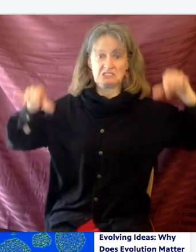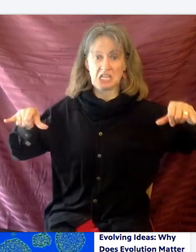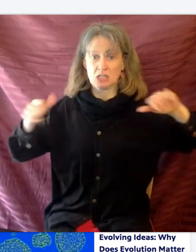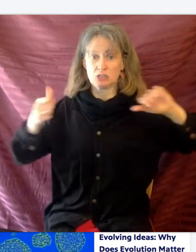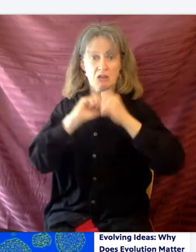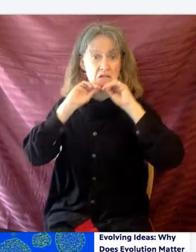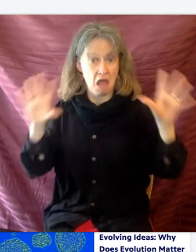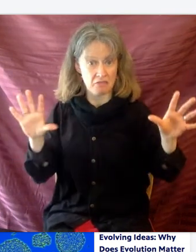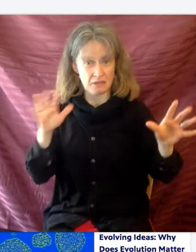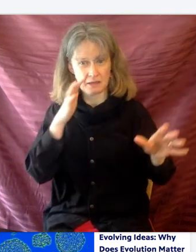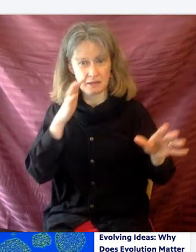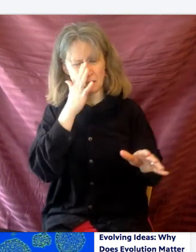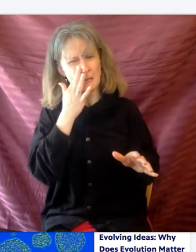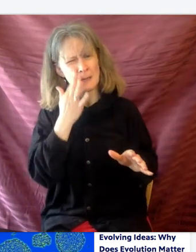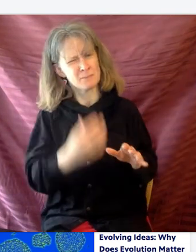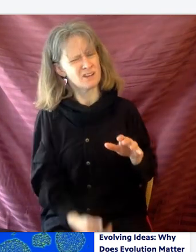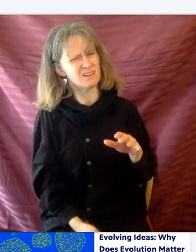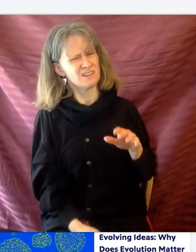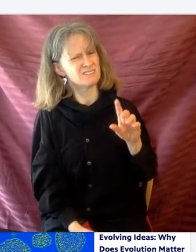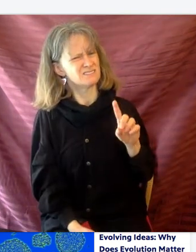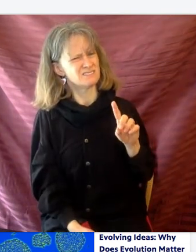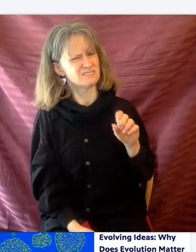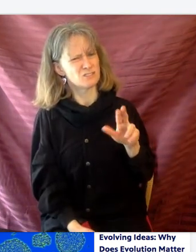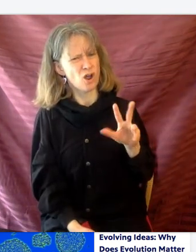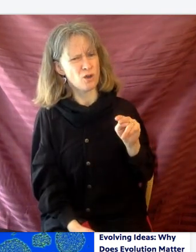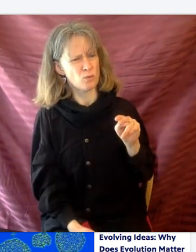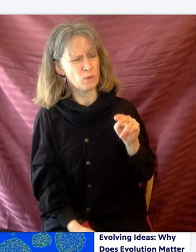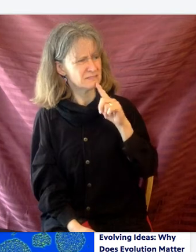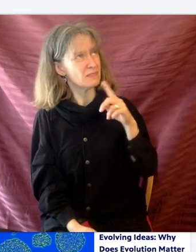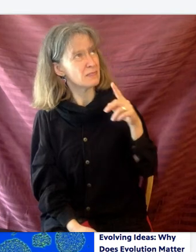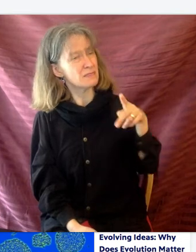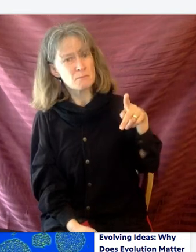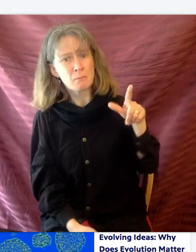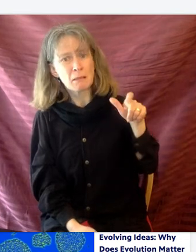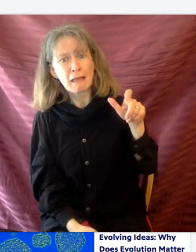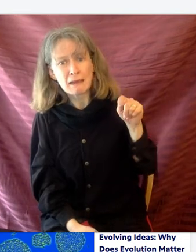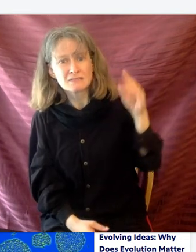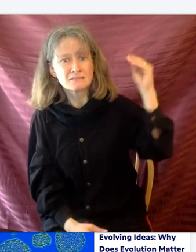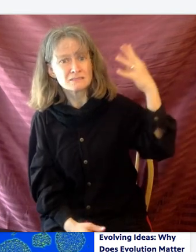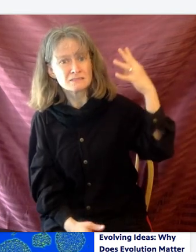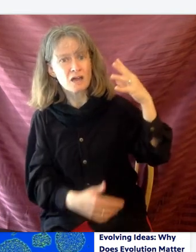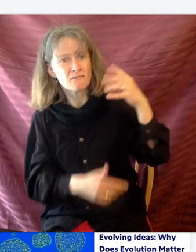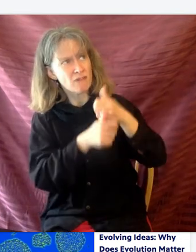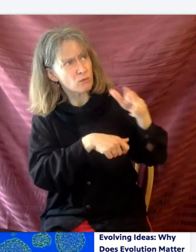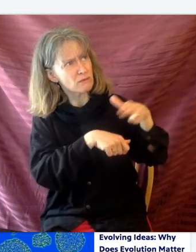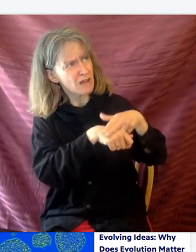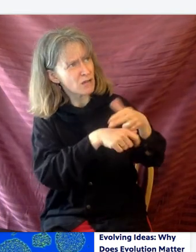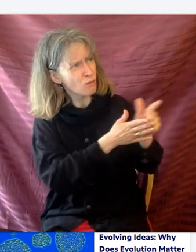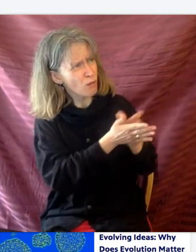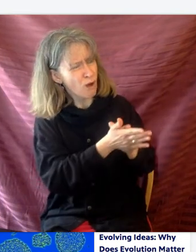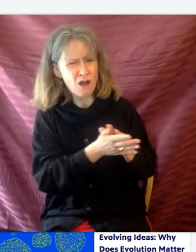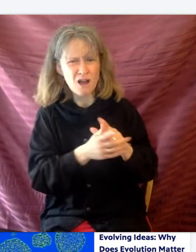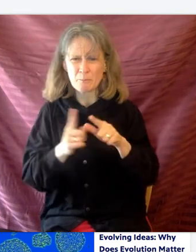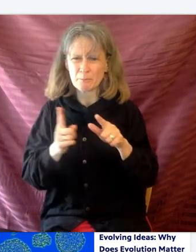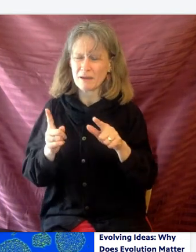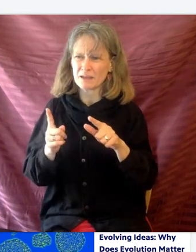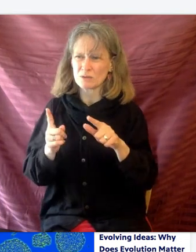We allow the planets and the sun to be governed by natural laws. But the smallest insect we wish to be created by a special act of